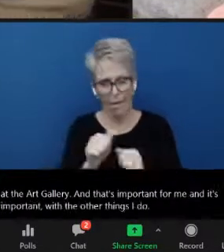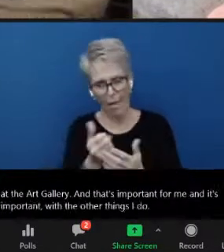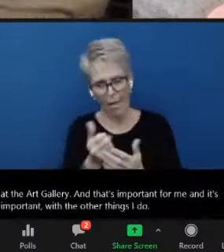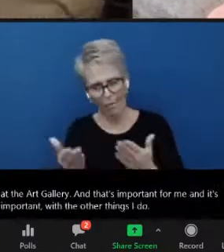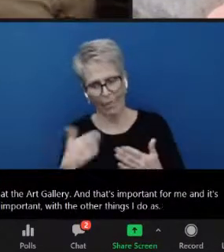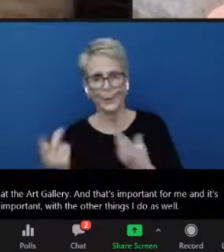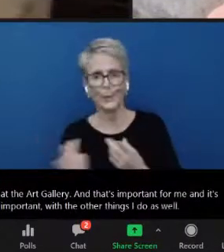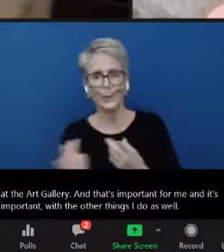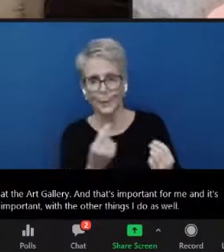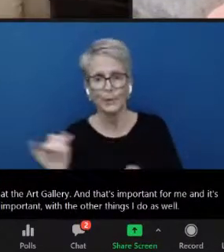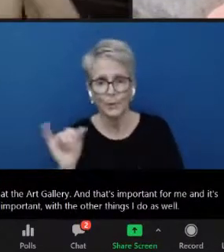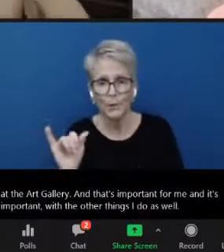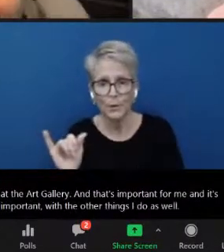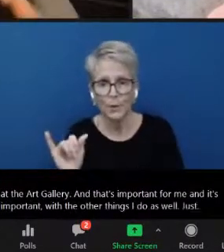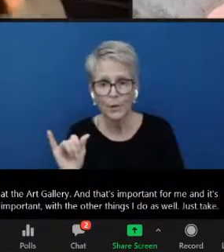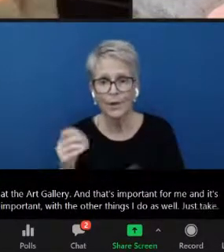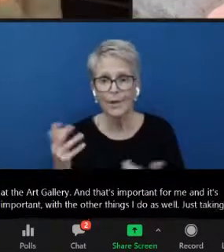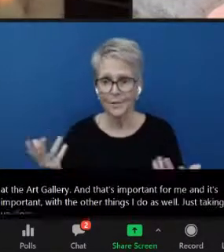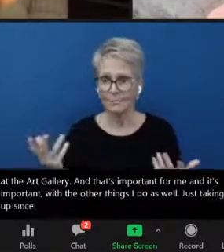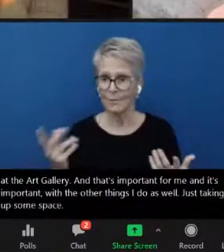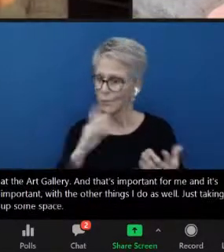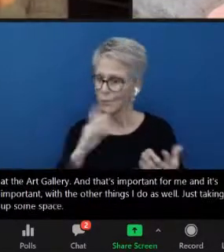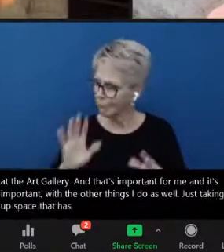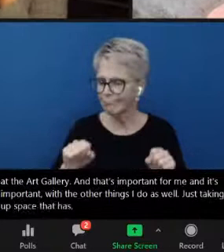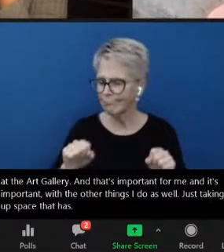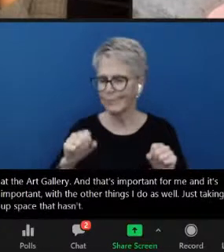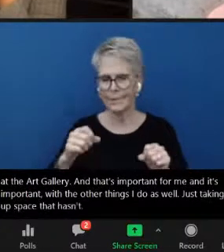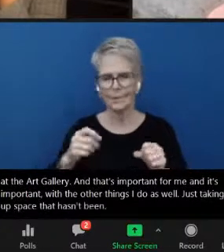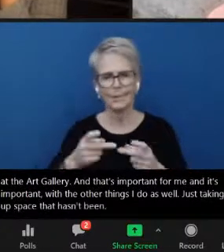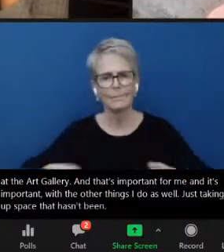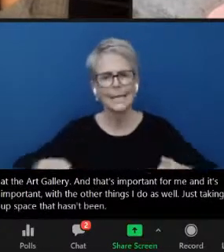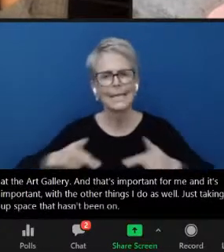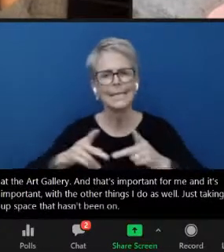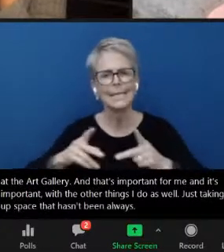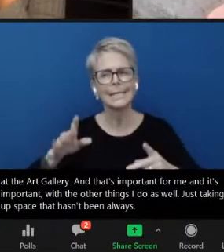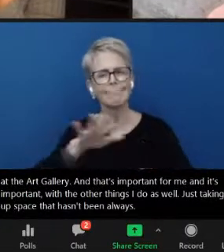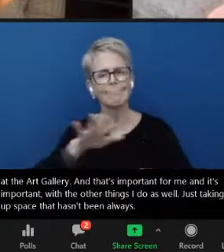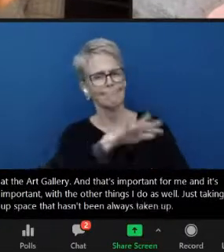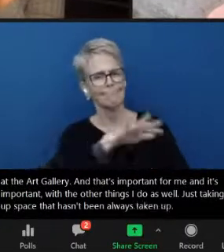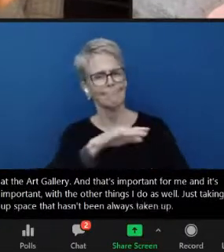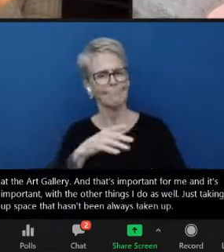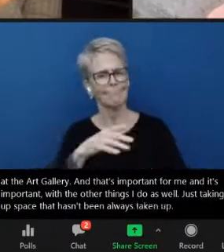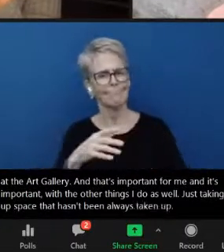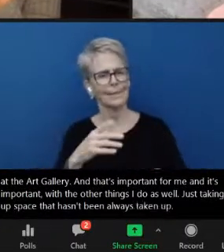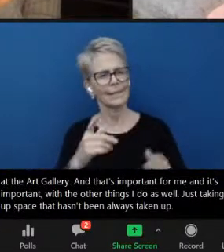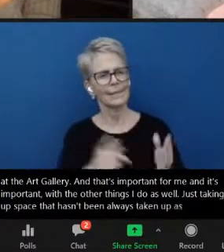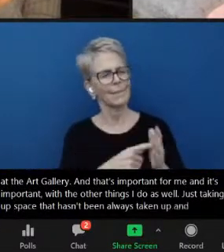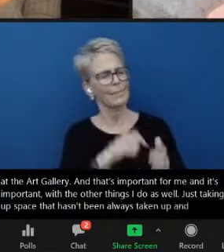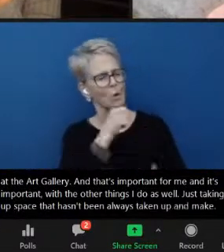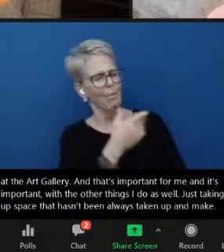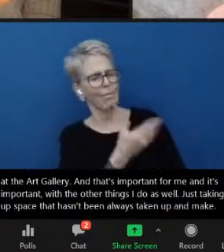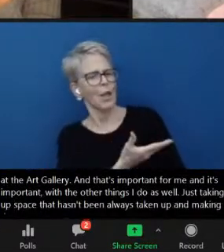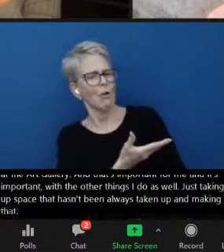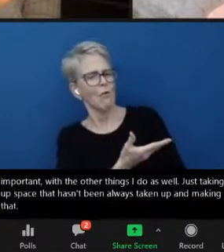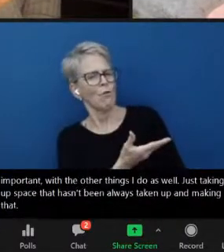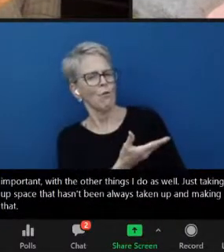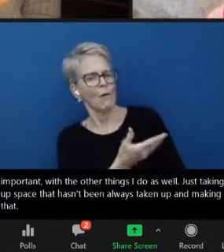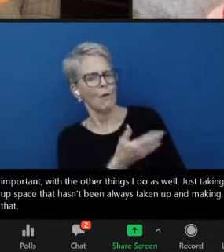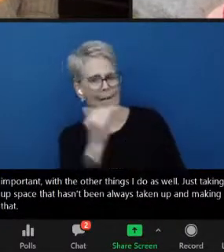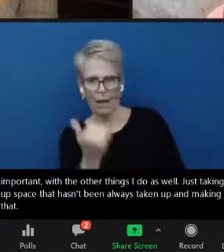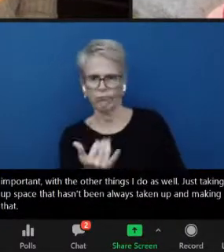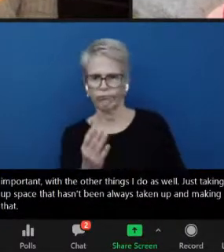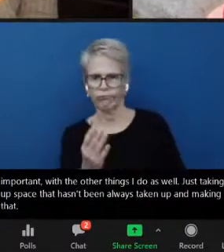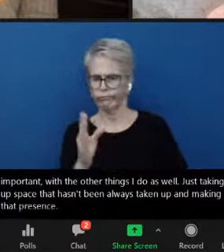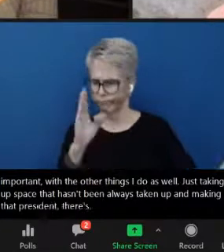as well. Just taking up some space that hasn't been always taken up, and making that